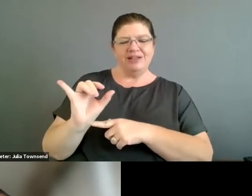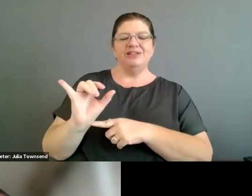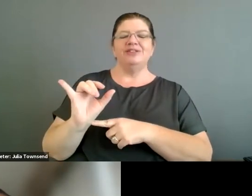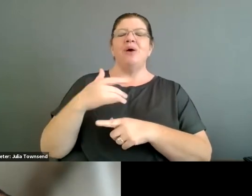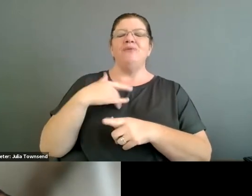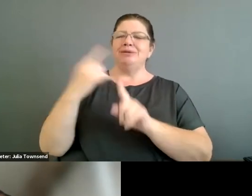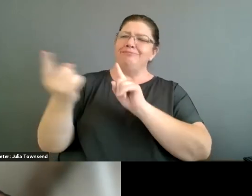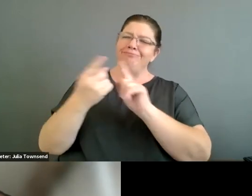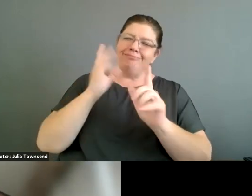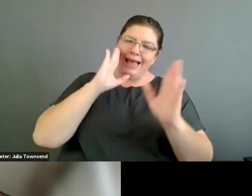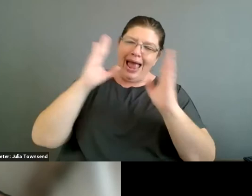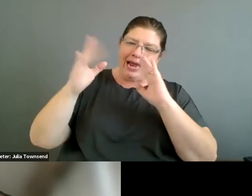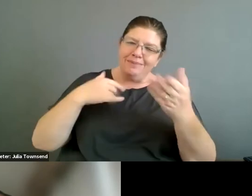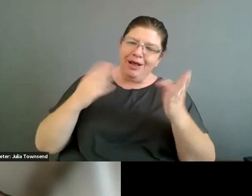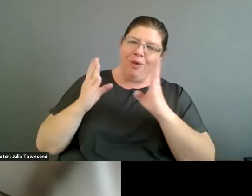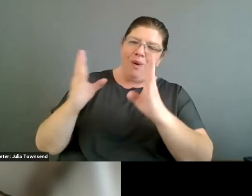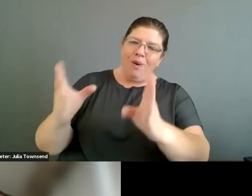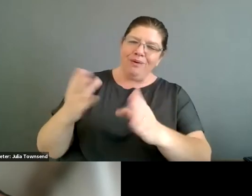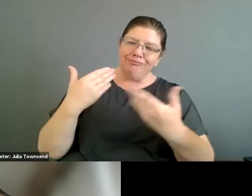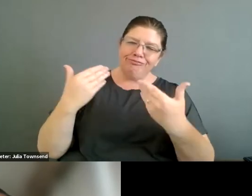say hi to me in the halls.